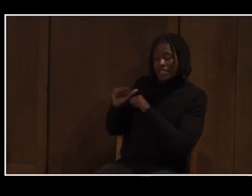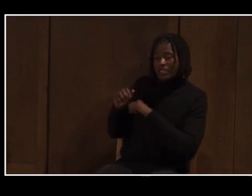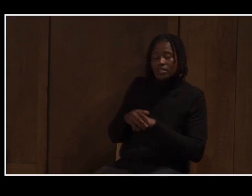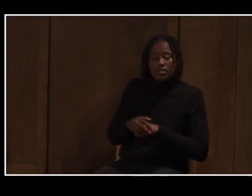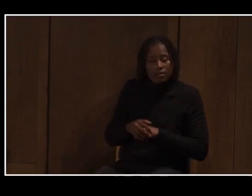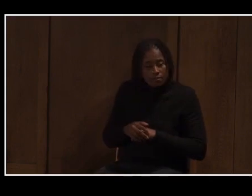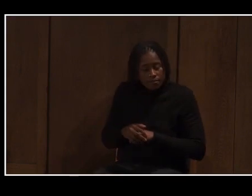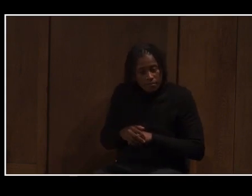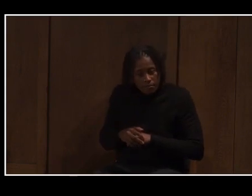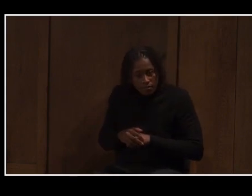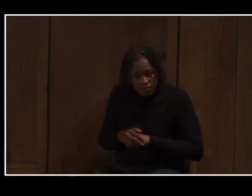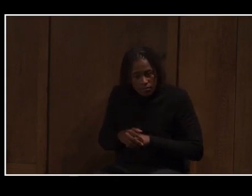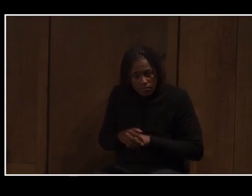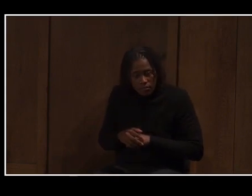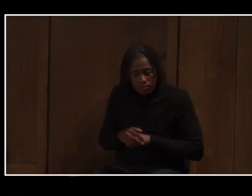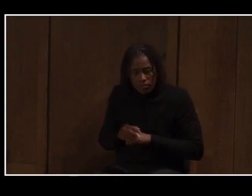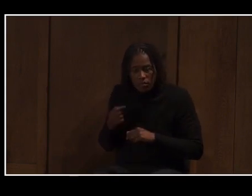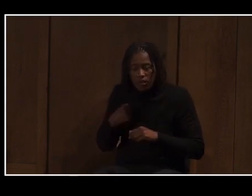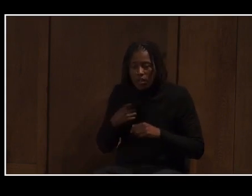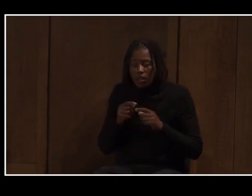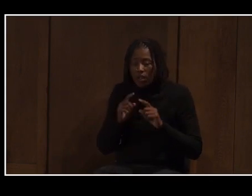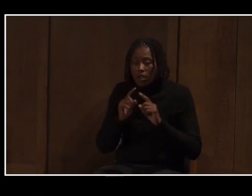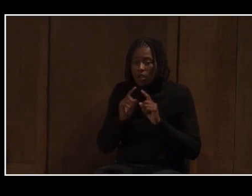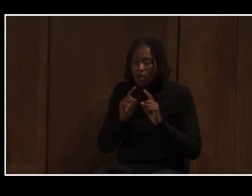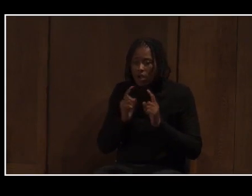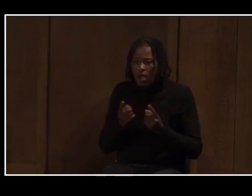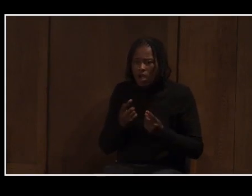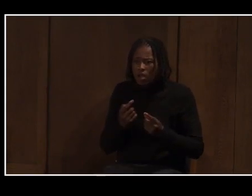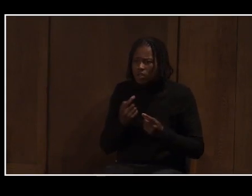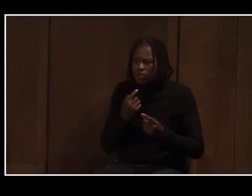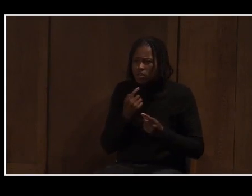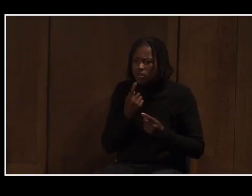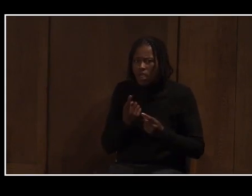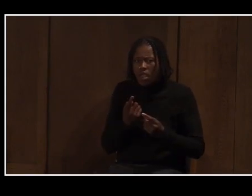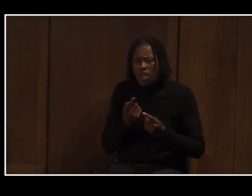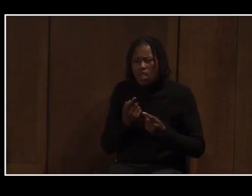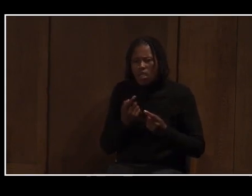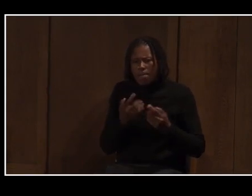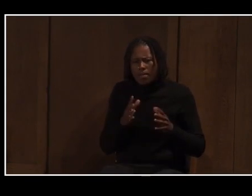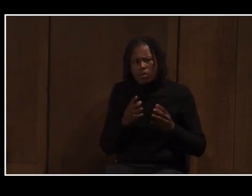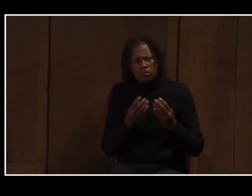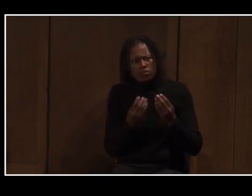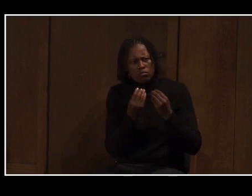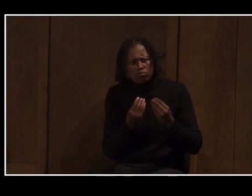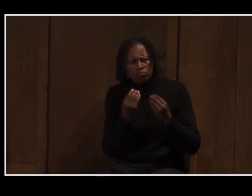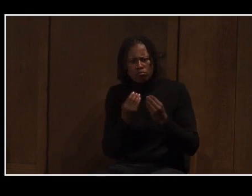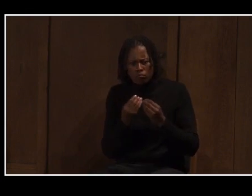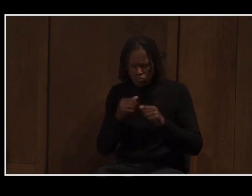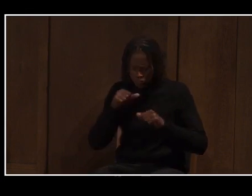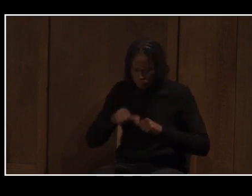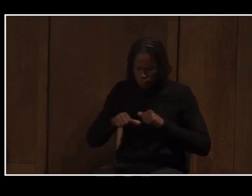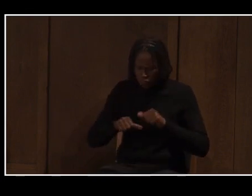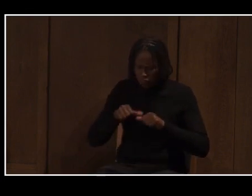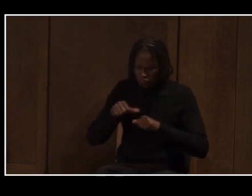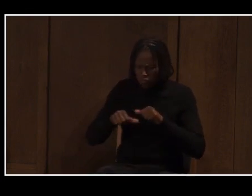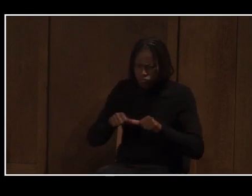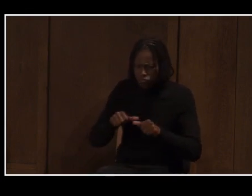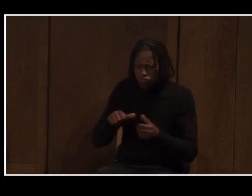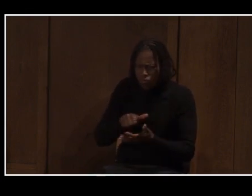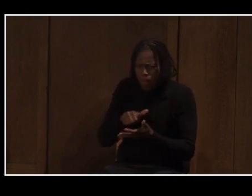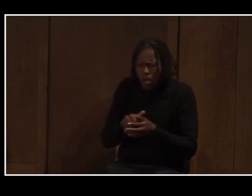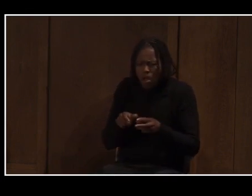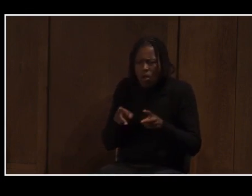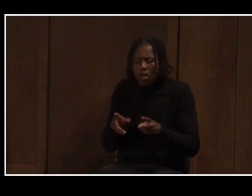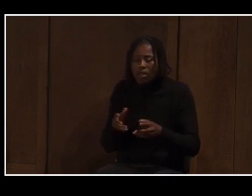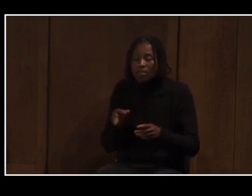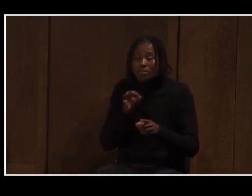And I can't say that that was taught to me in a proper way. Because particularly for those